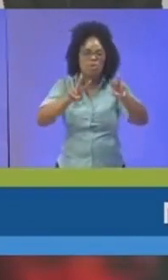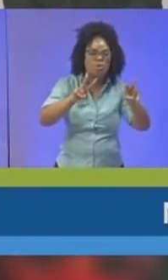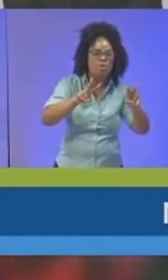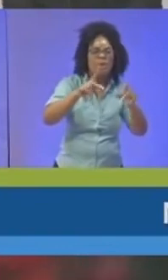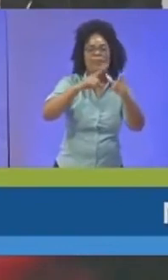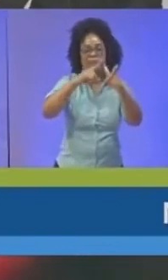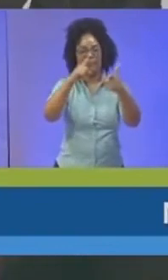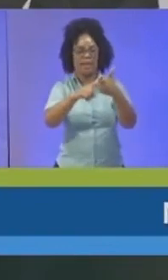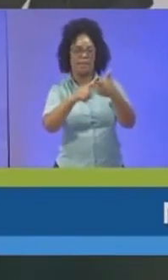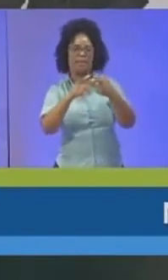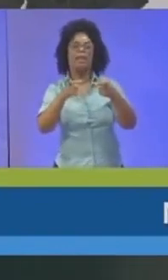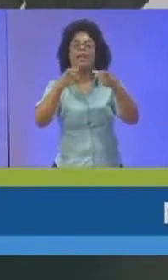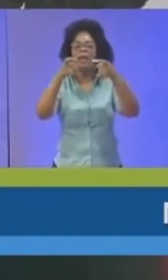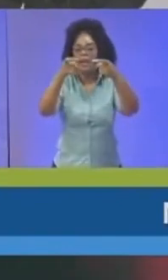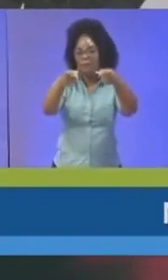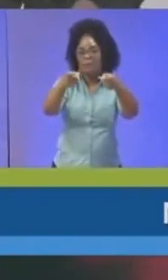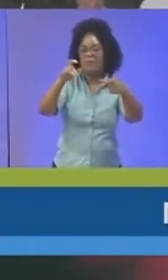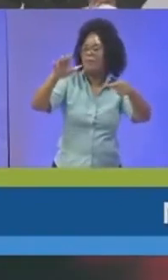packaged completely.